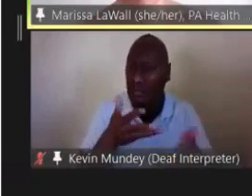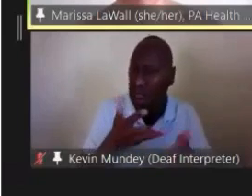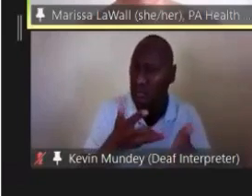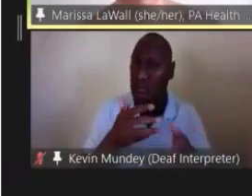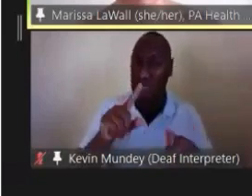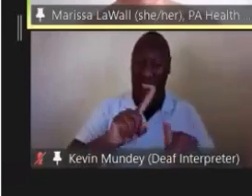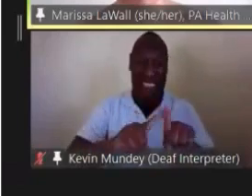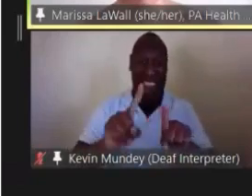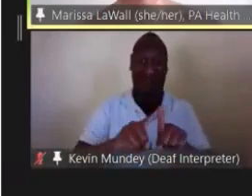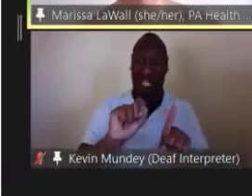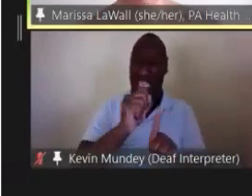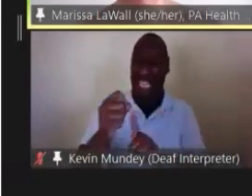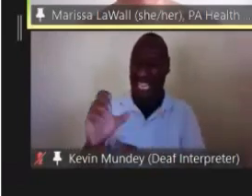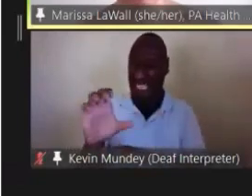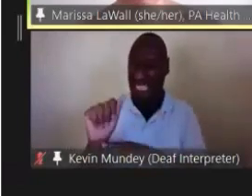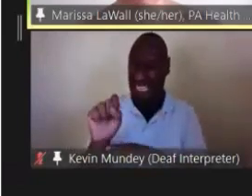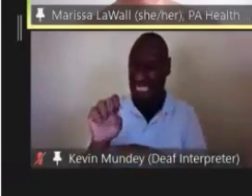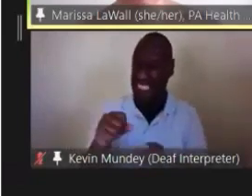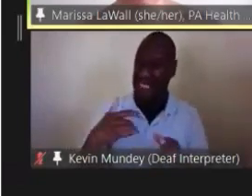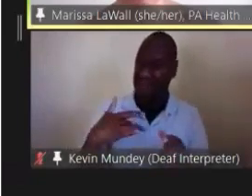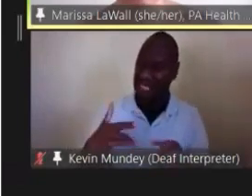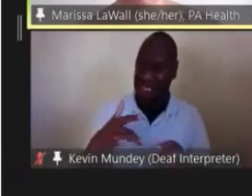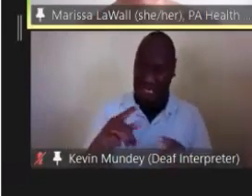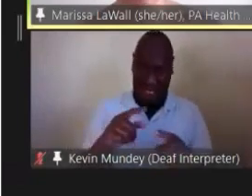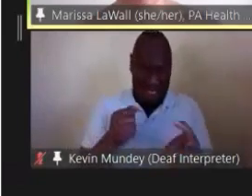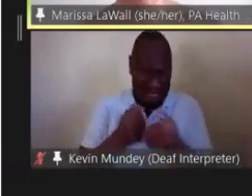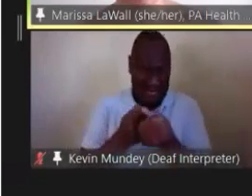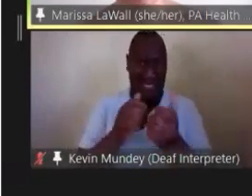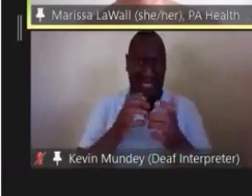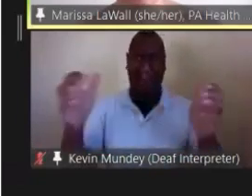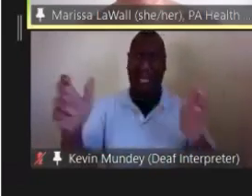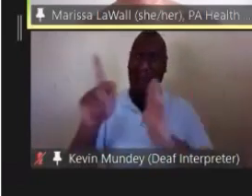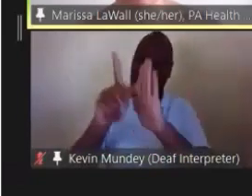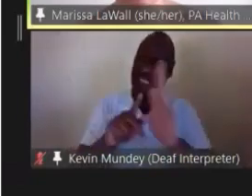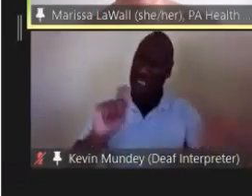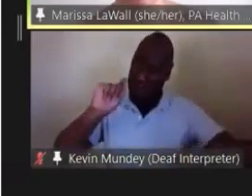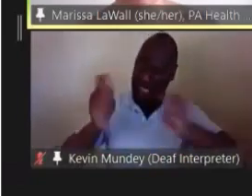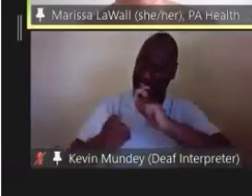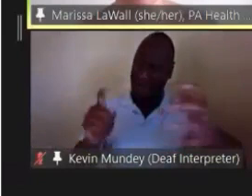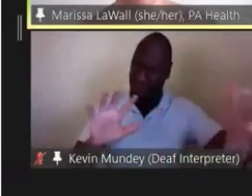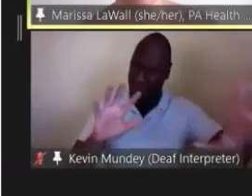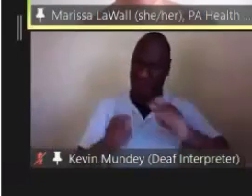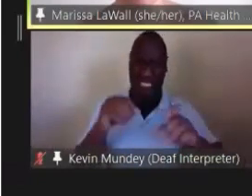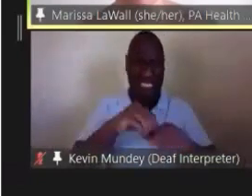we advocate for large-scale policy changes that help others across the state.